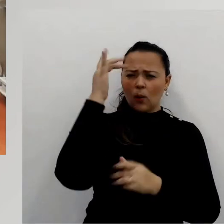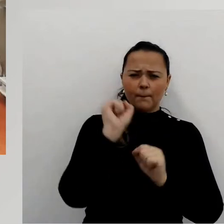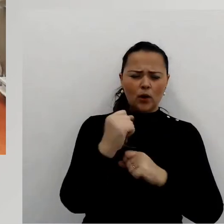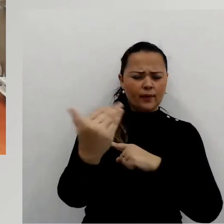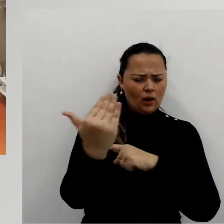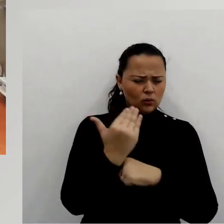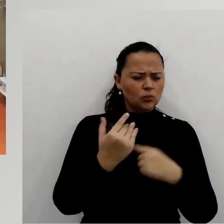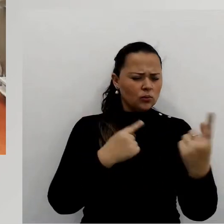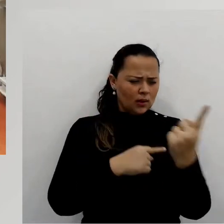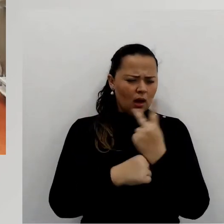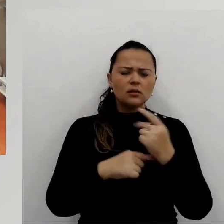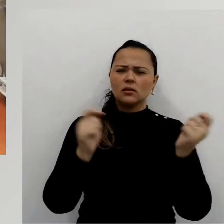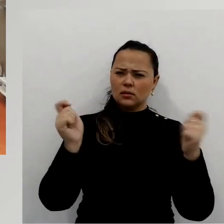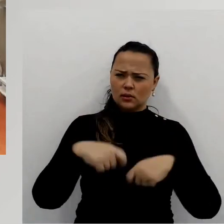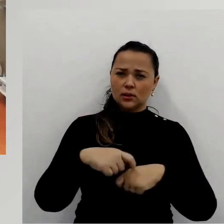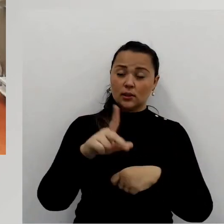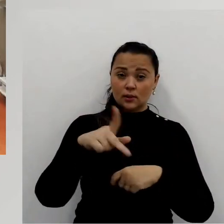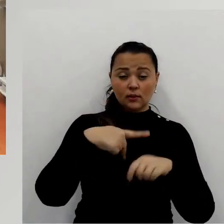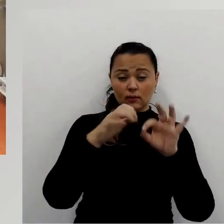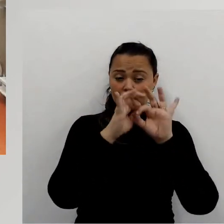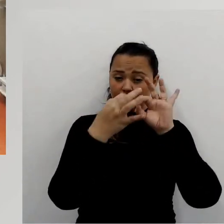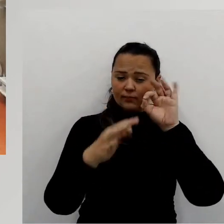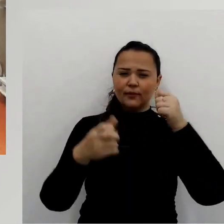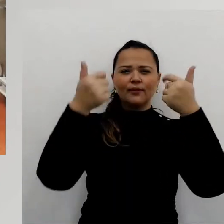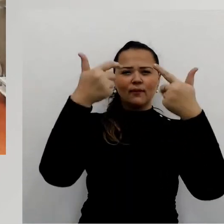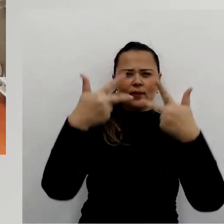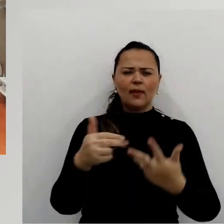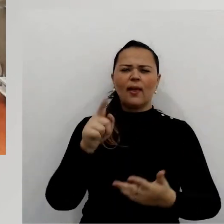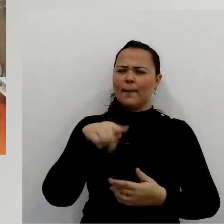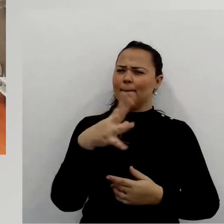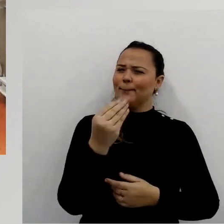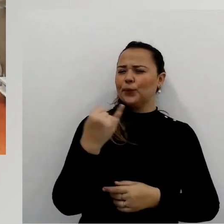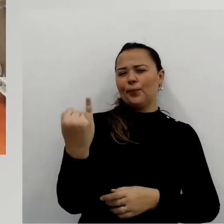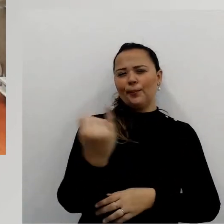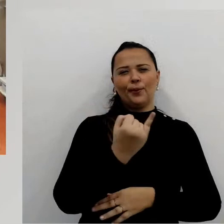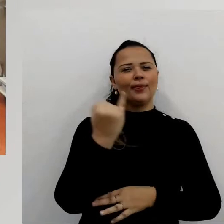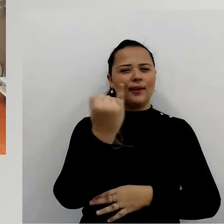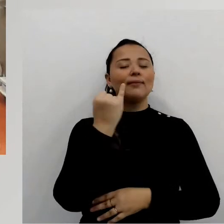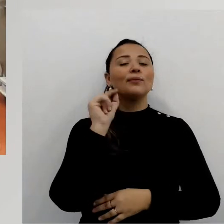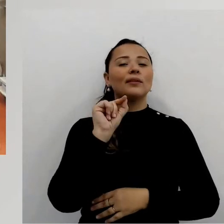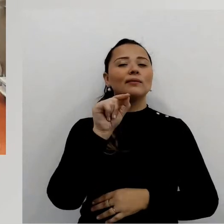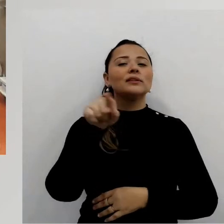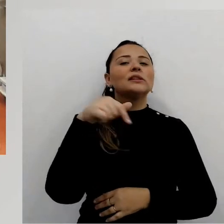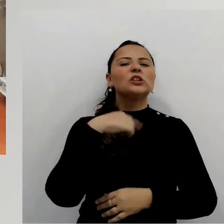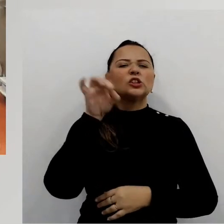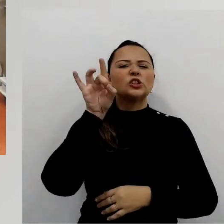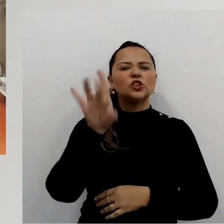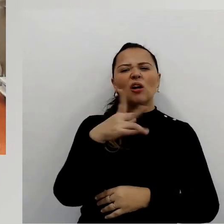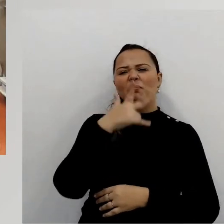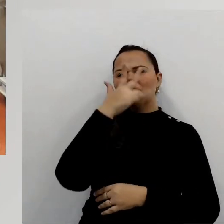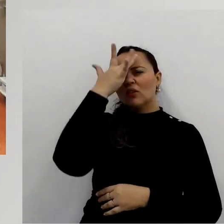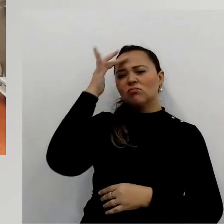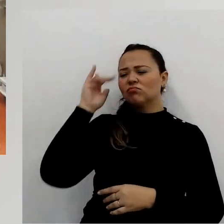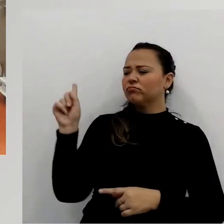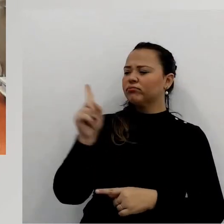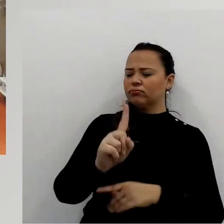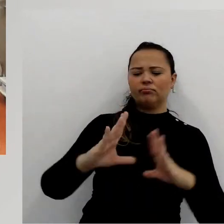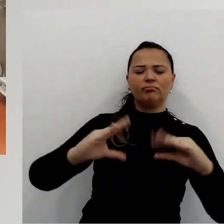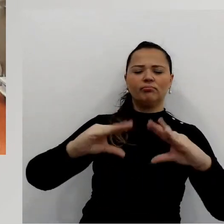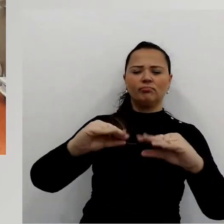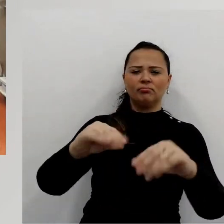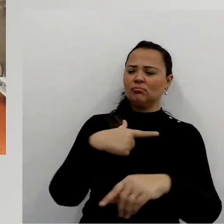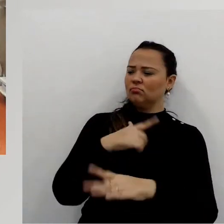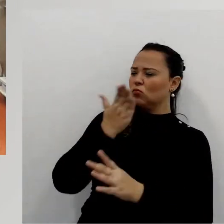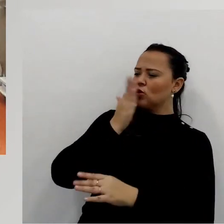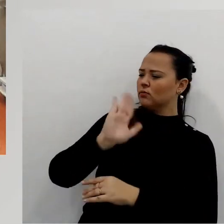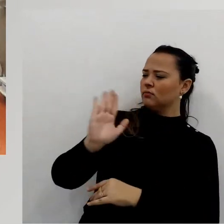say that, very important, you don't just let them come in, do it, and say goodbye, because ultimately you